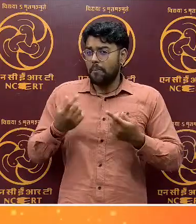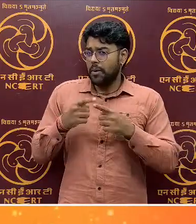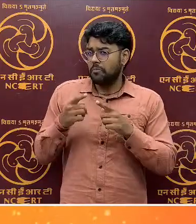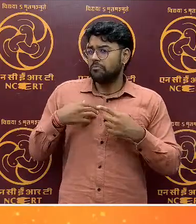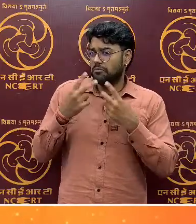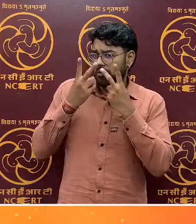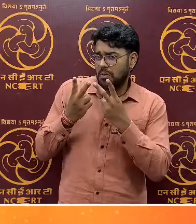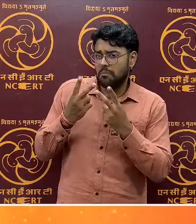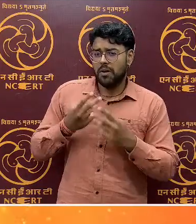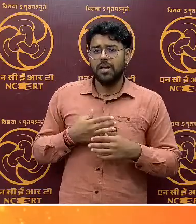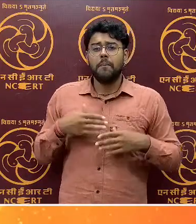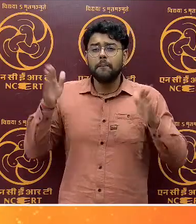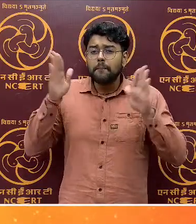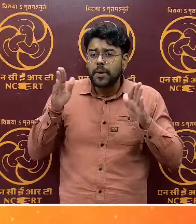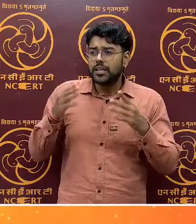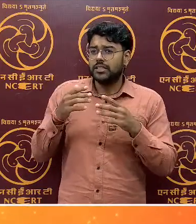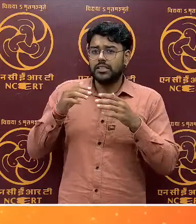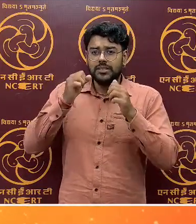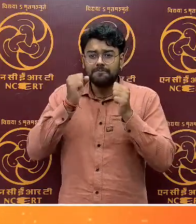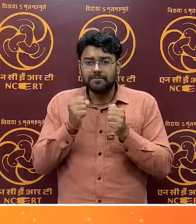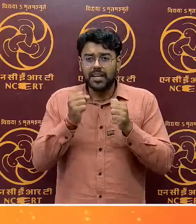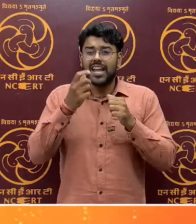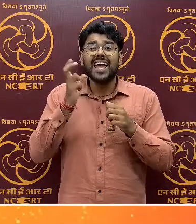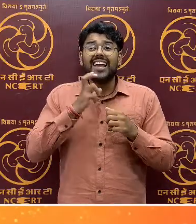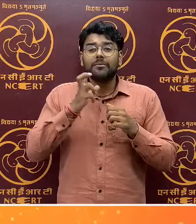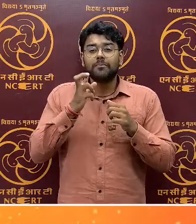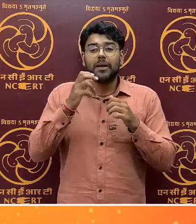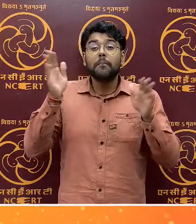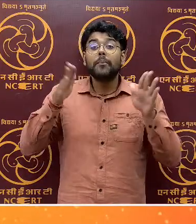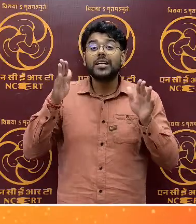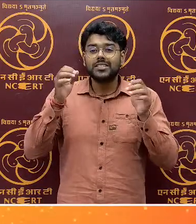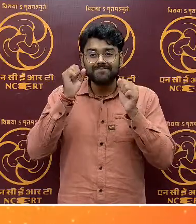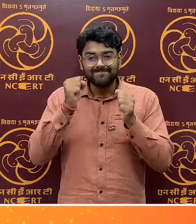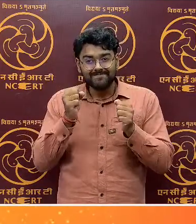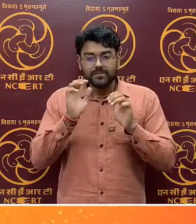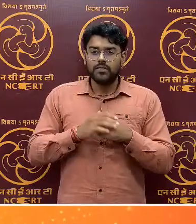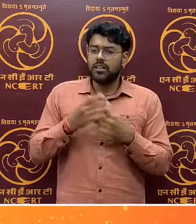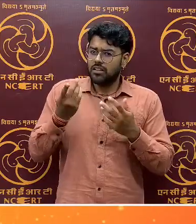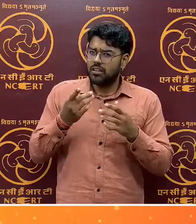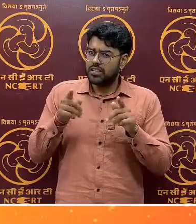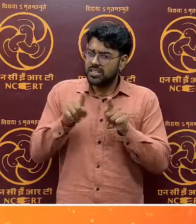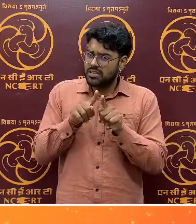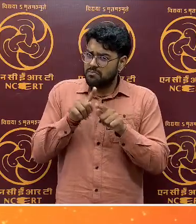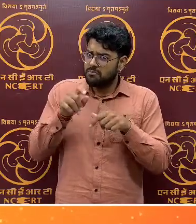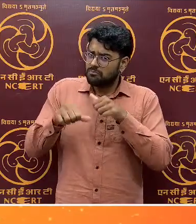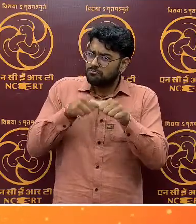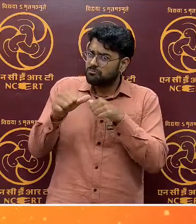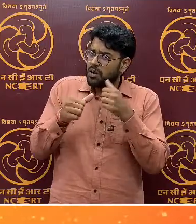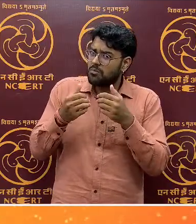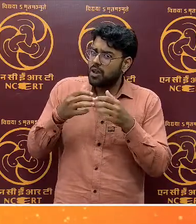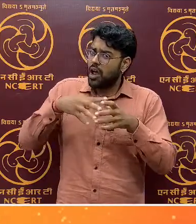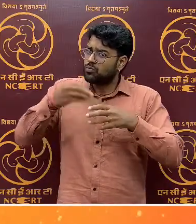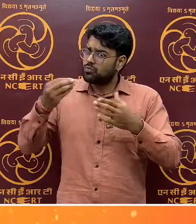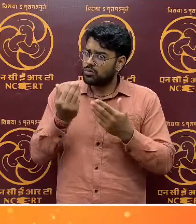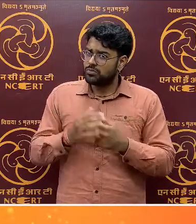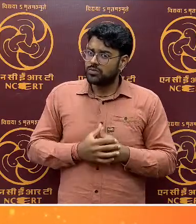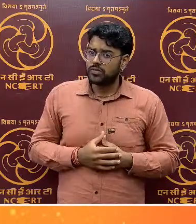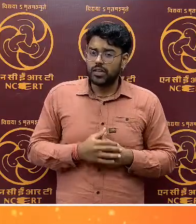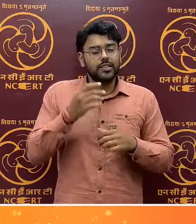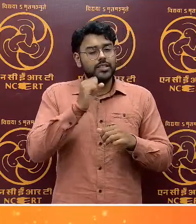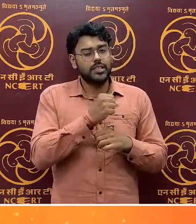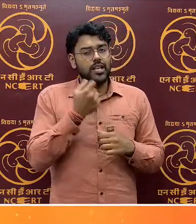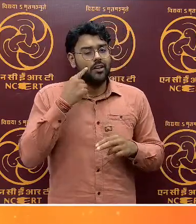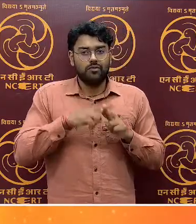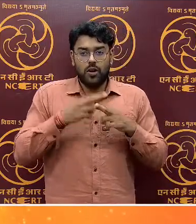that, you know, birds, like they sit on their eggs. So in that case, is fertilization taking place externally? So, if we talk